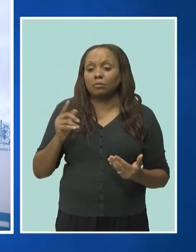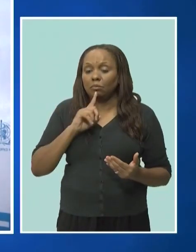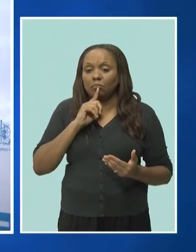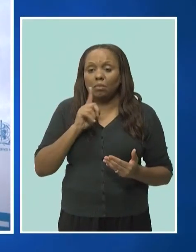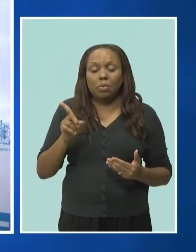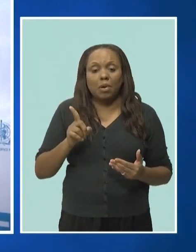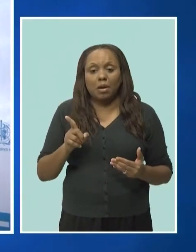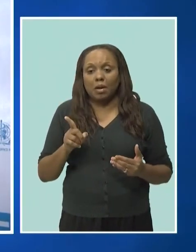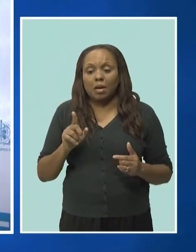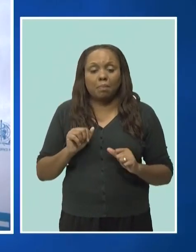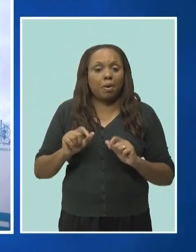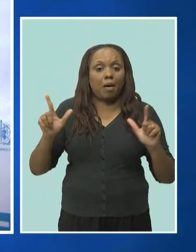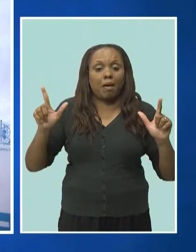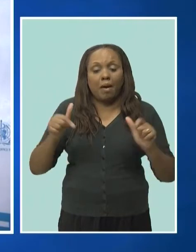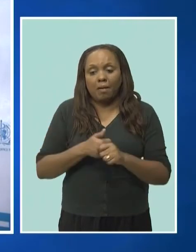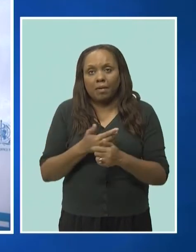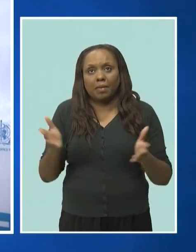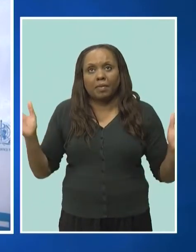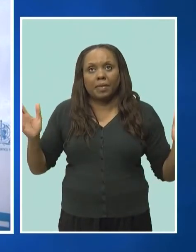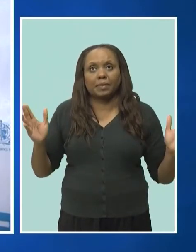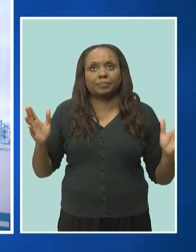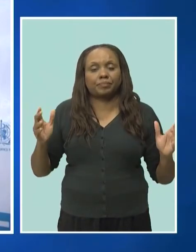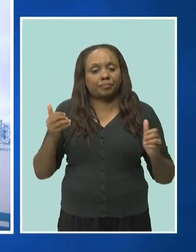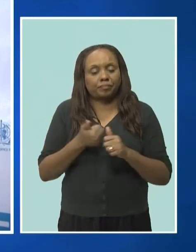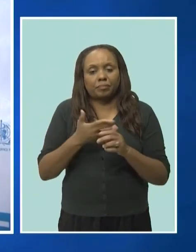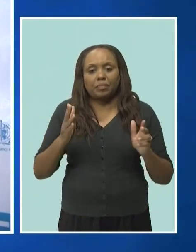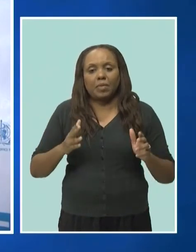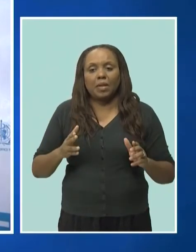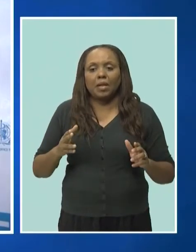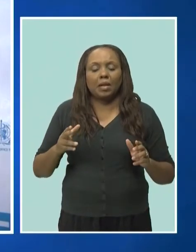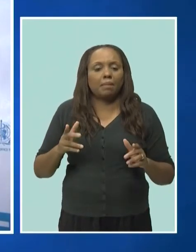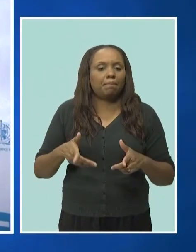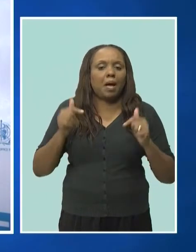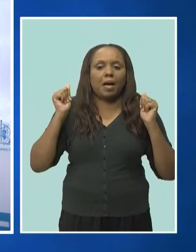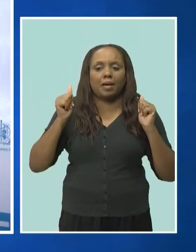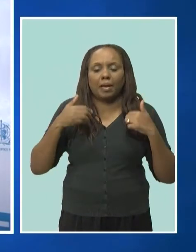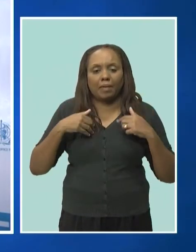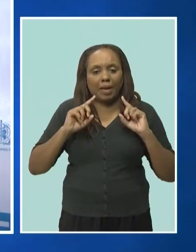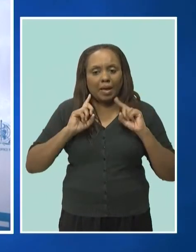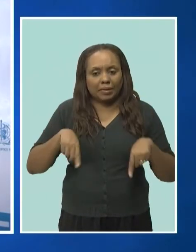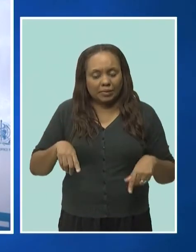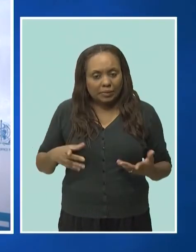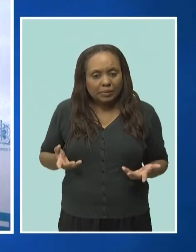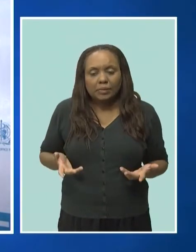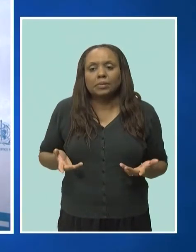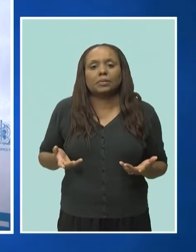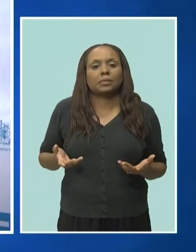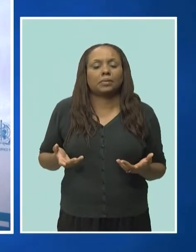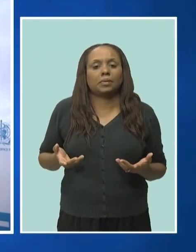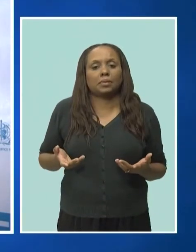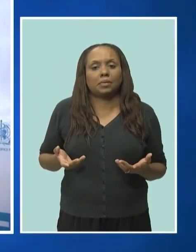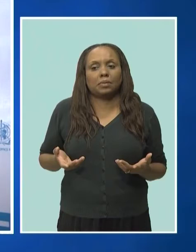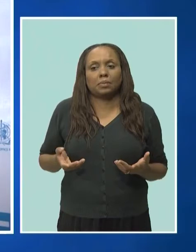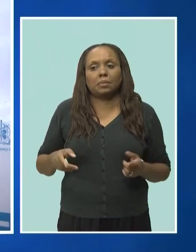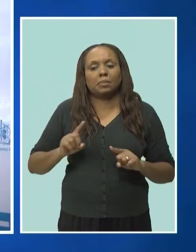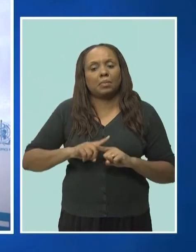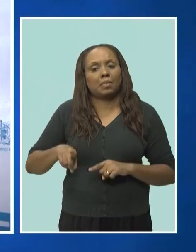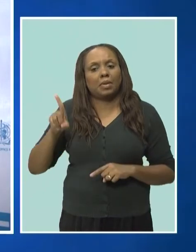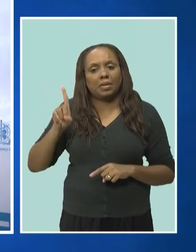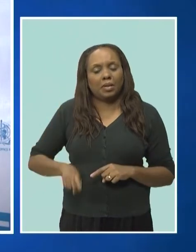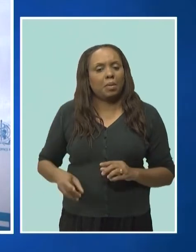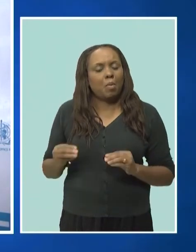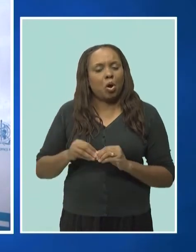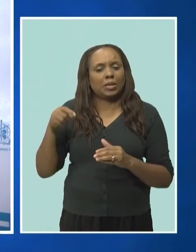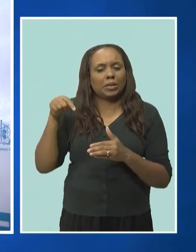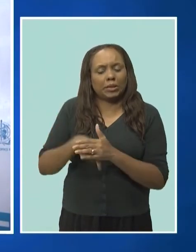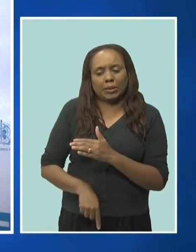your thing and hit two buttons and you press two buttons and it comes out and you got the answer, you know. But I think that's probably one of the